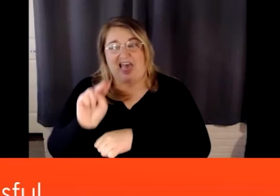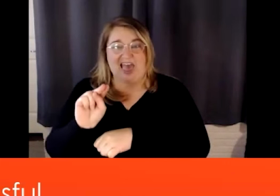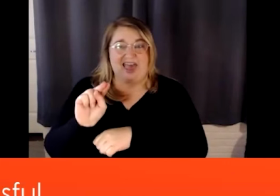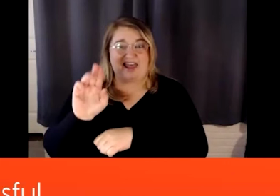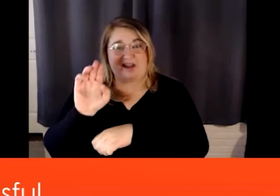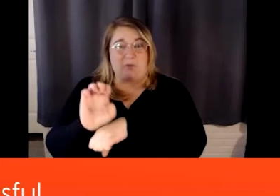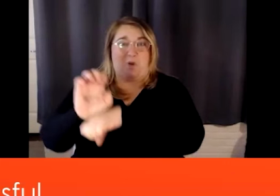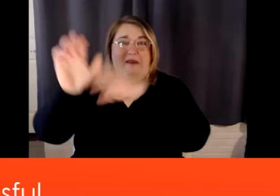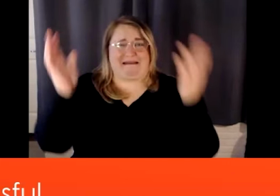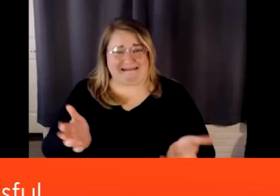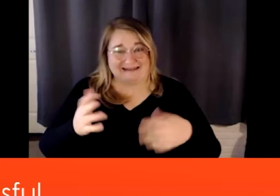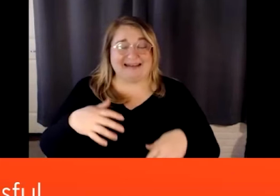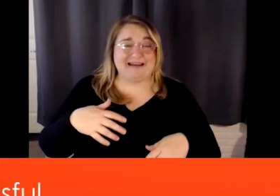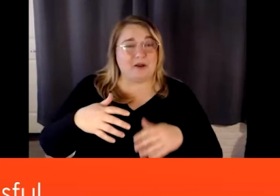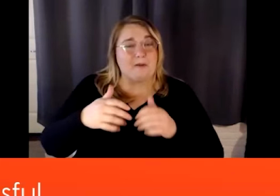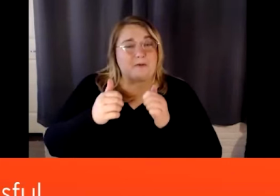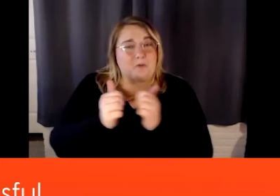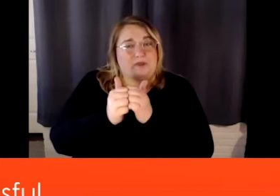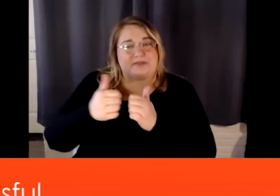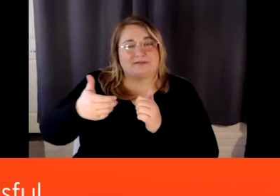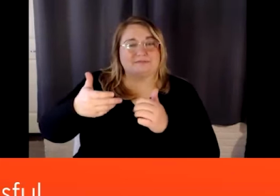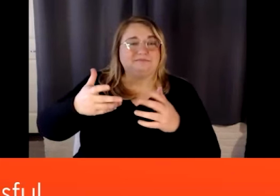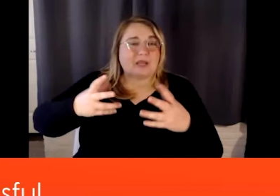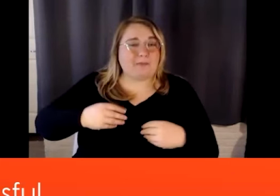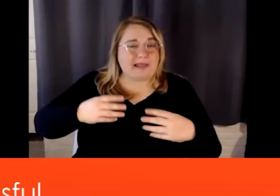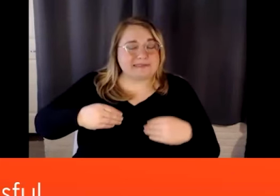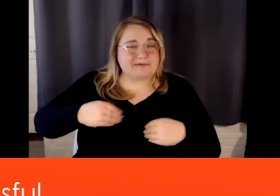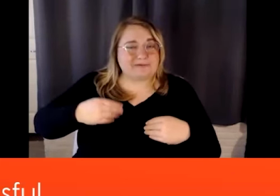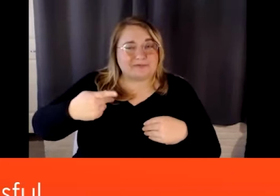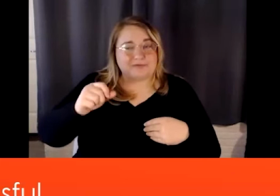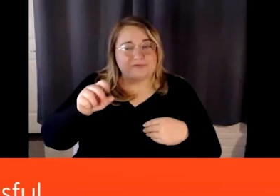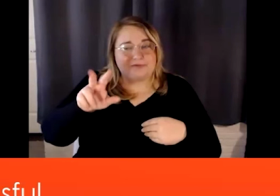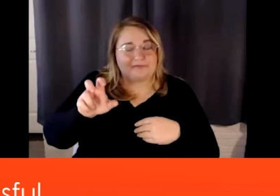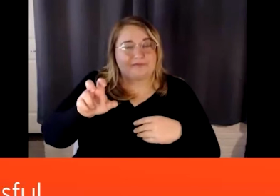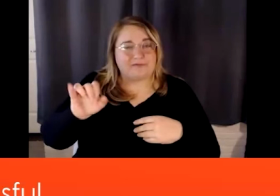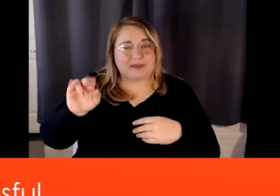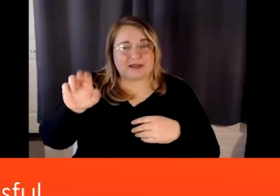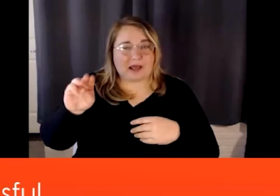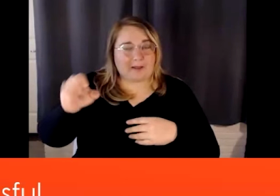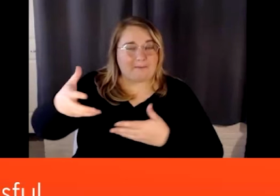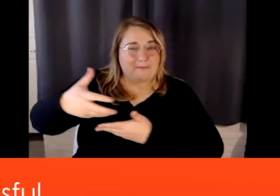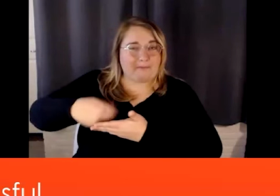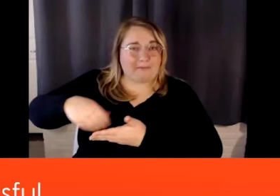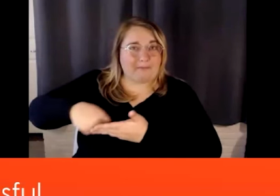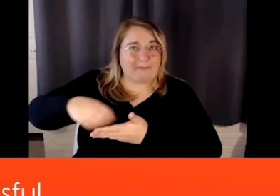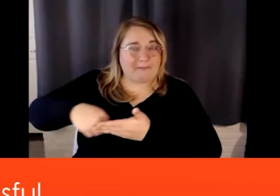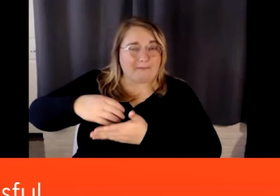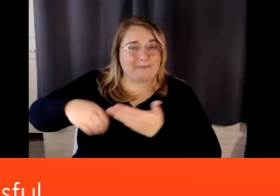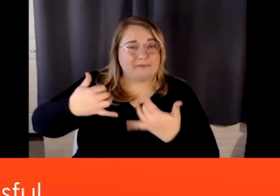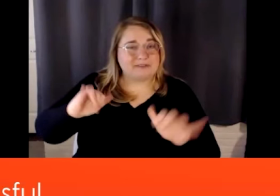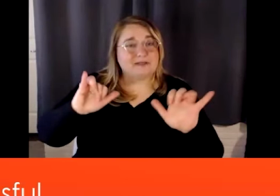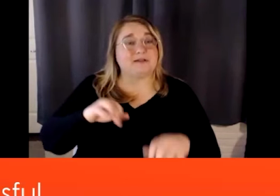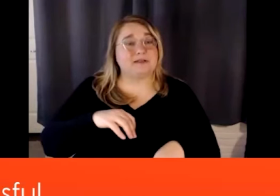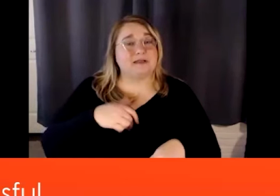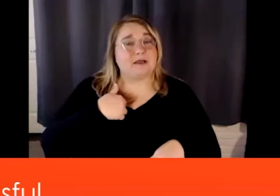young to retire. I really thought I was going to be able to go do something. I had